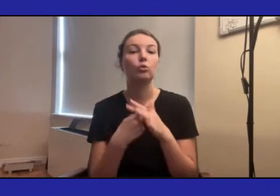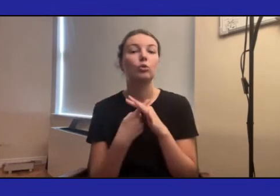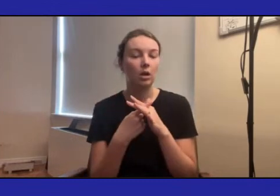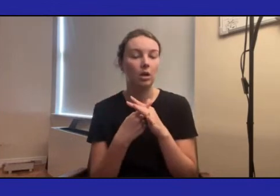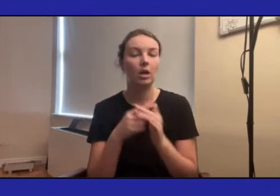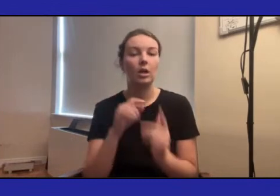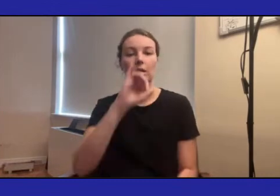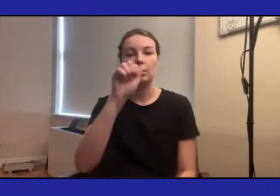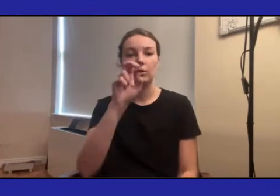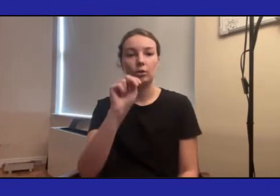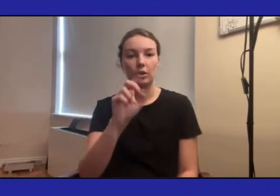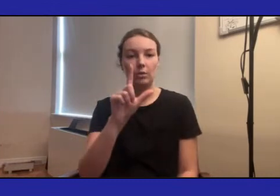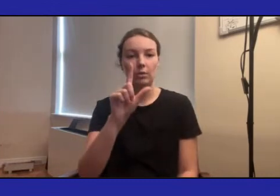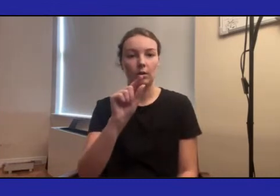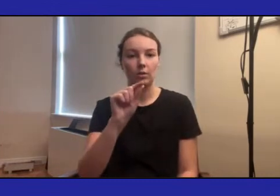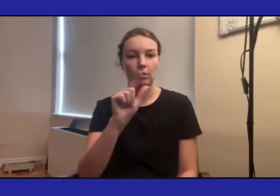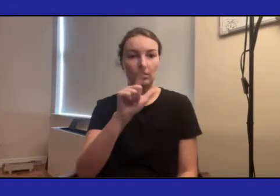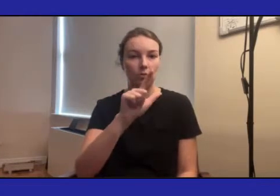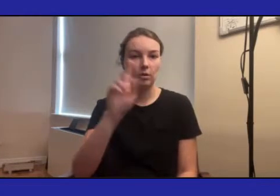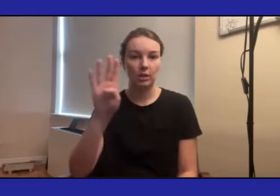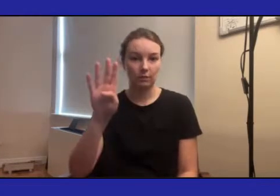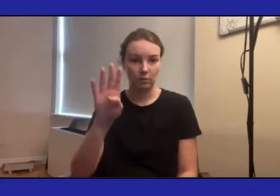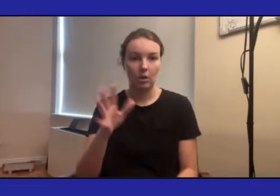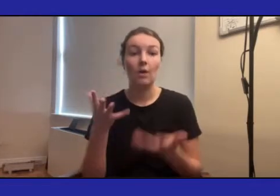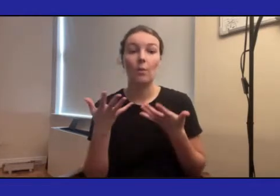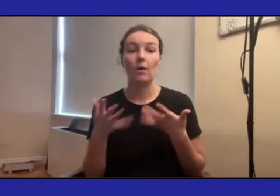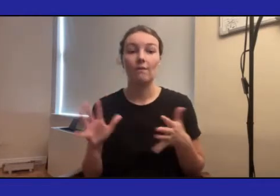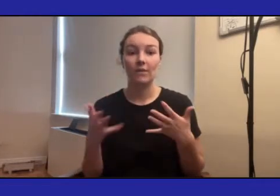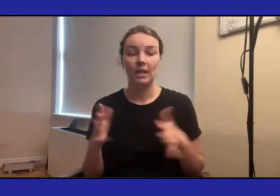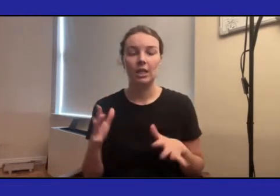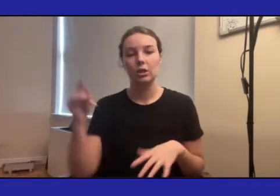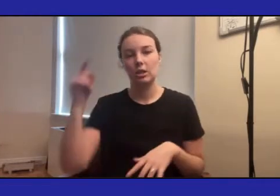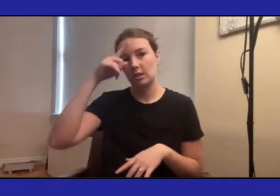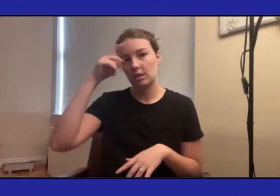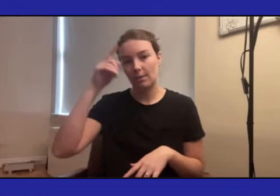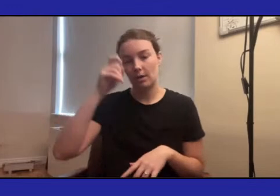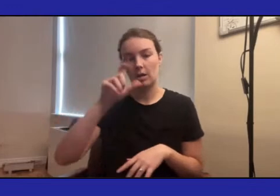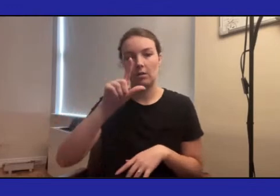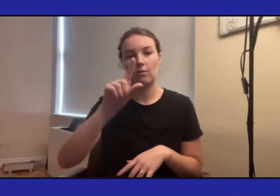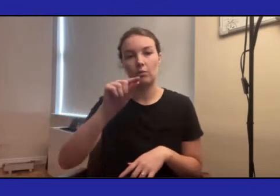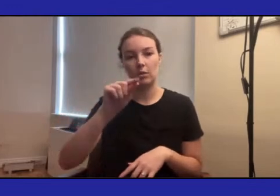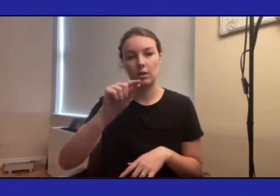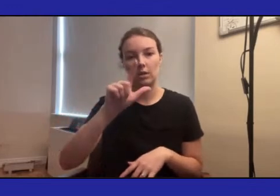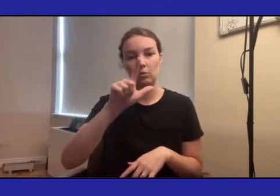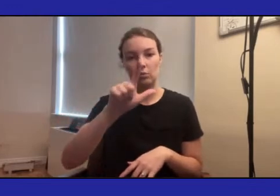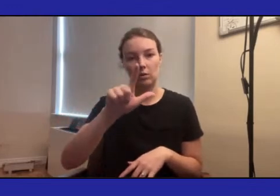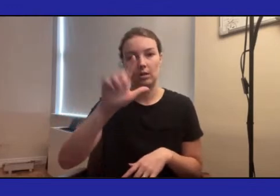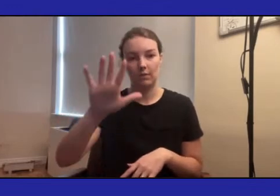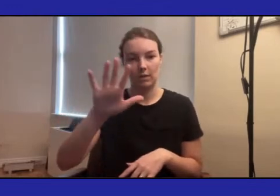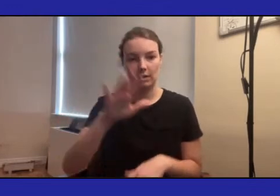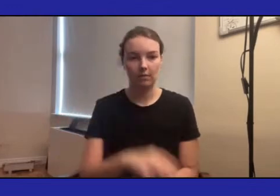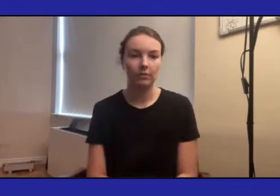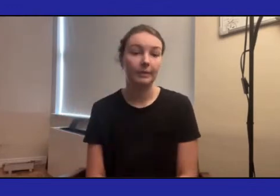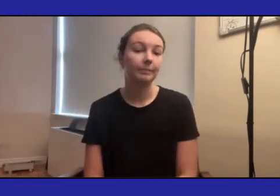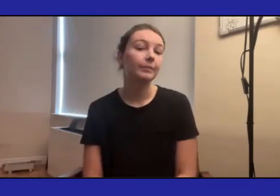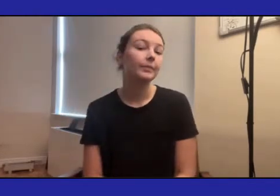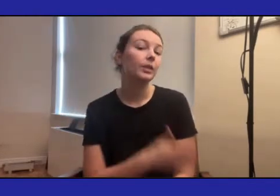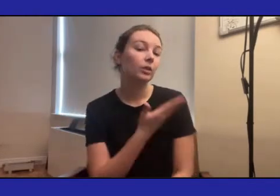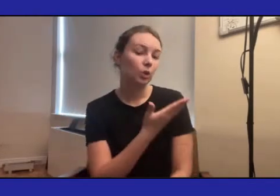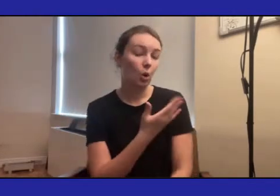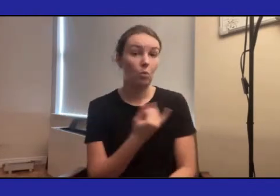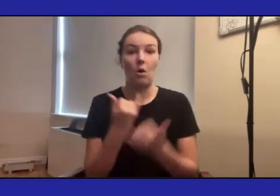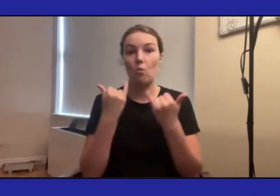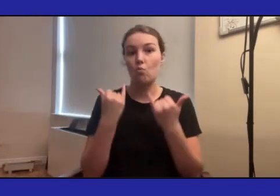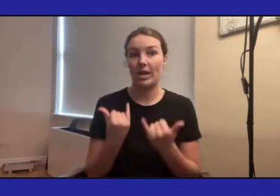2024 with completion by the summer of 2025. So here we're showing our current state of affairs on the